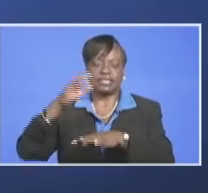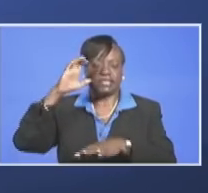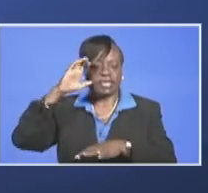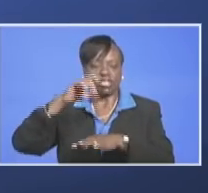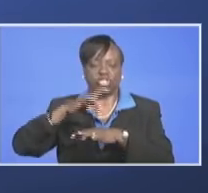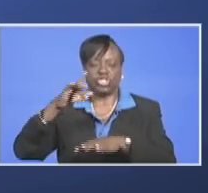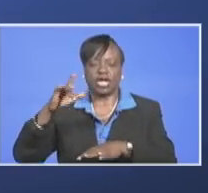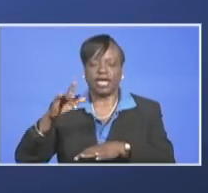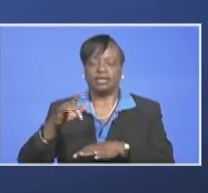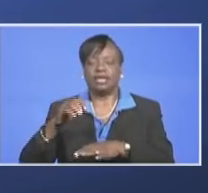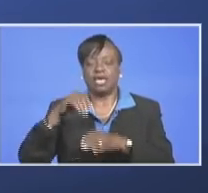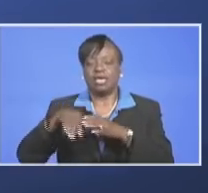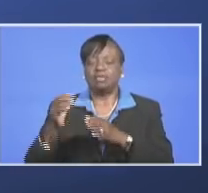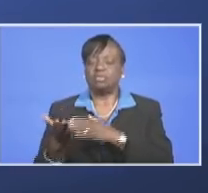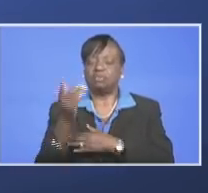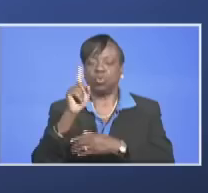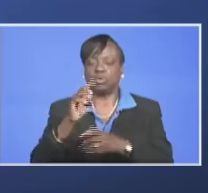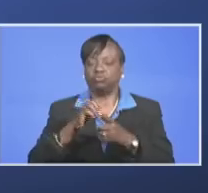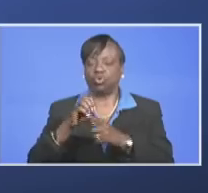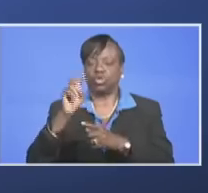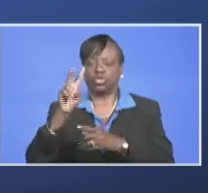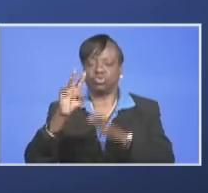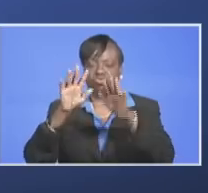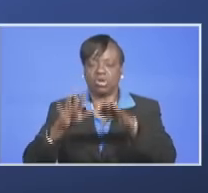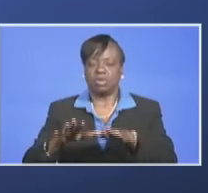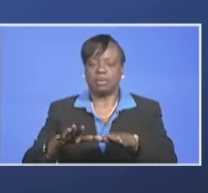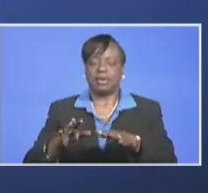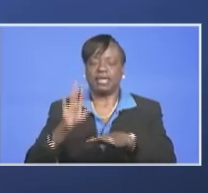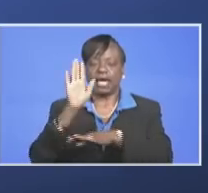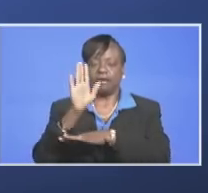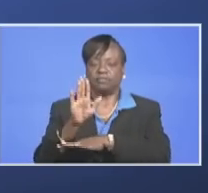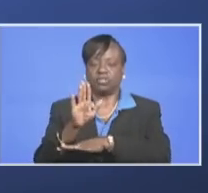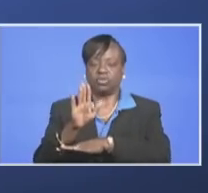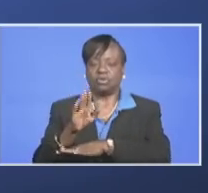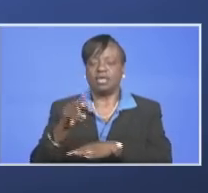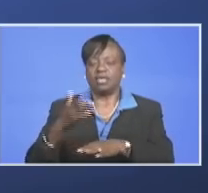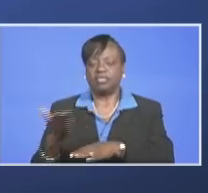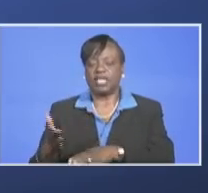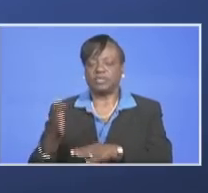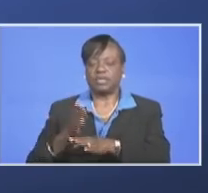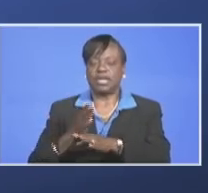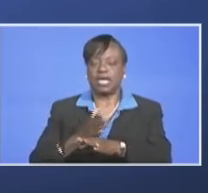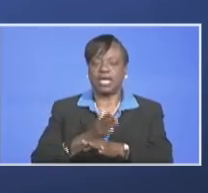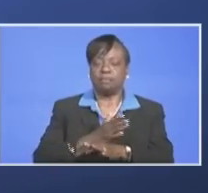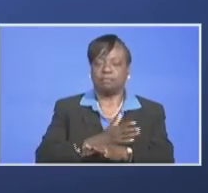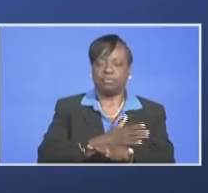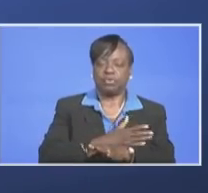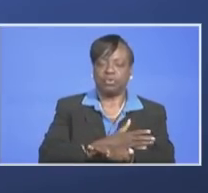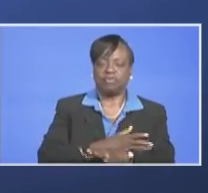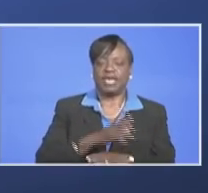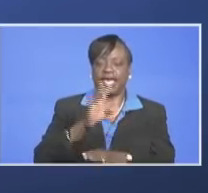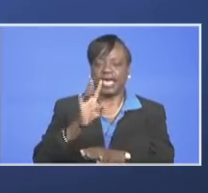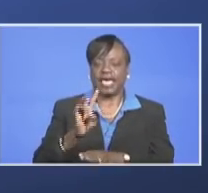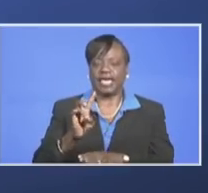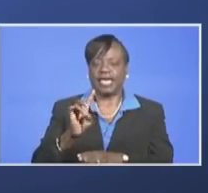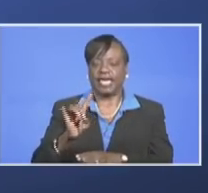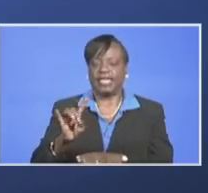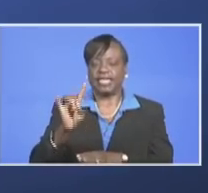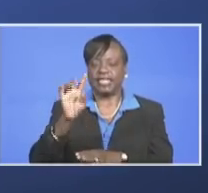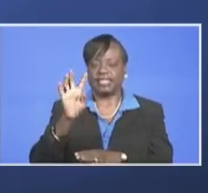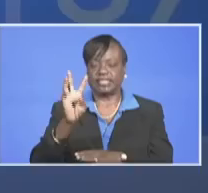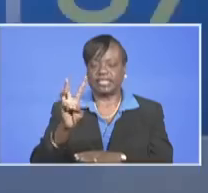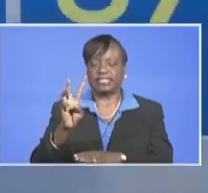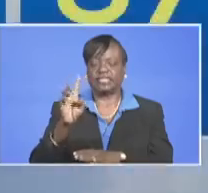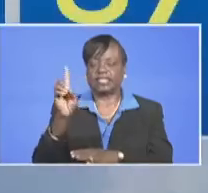2 of those showers, but by afternoon, things should start to improve, and that should head into Sunday, where the rainfall should start falling off quite sharply. High temperature